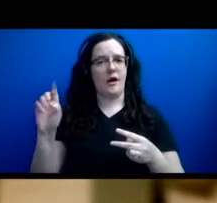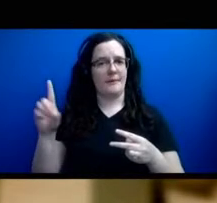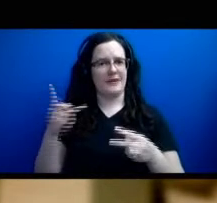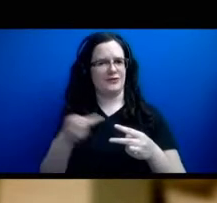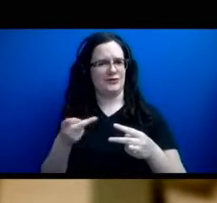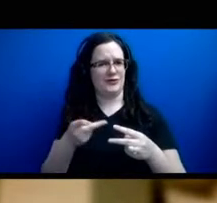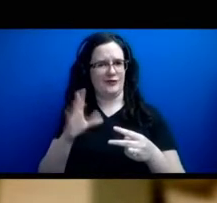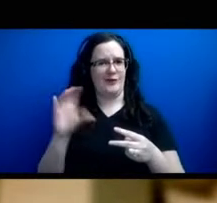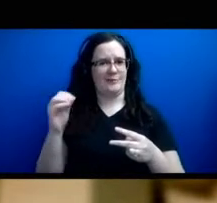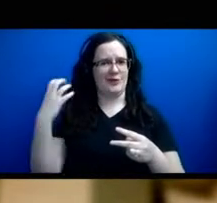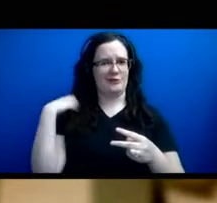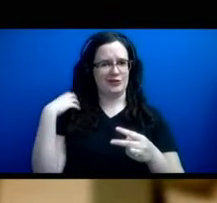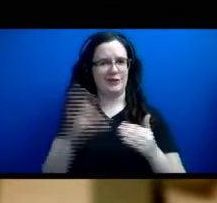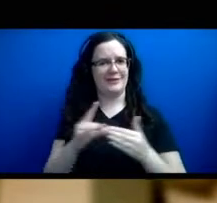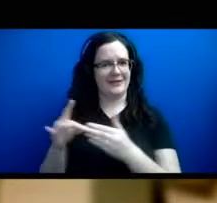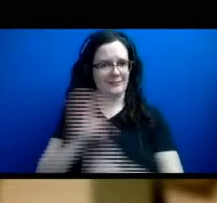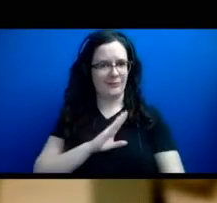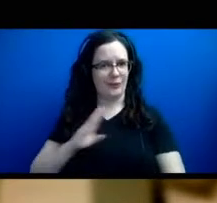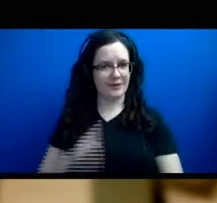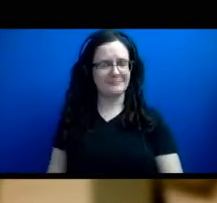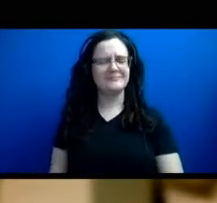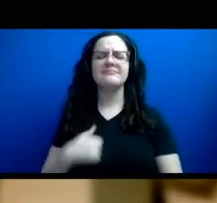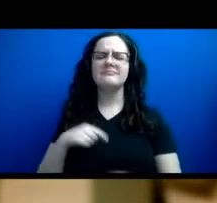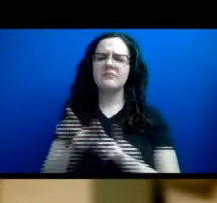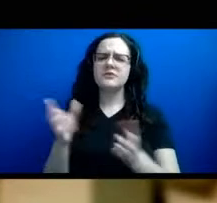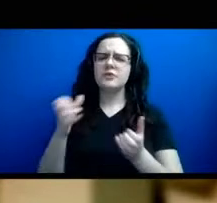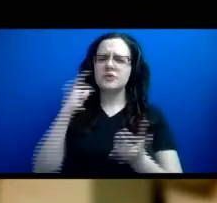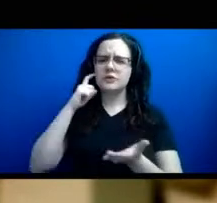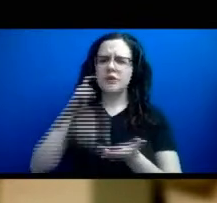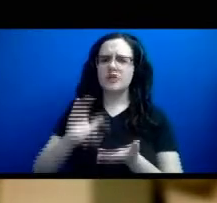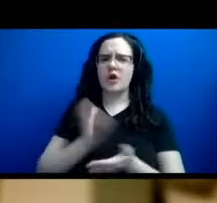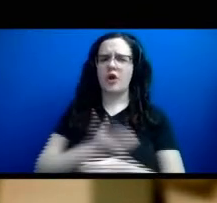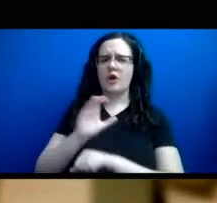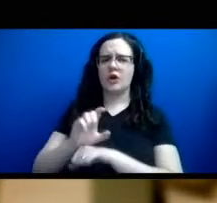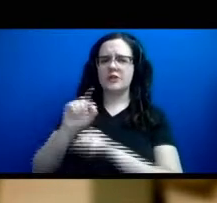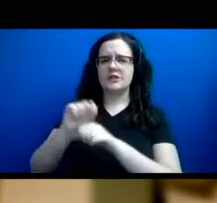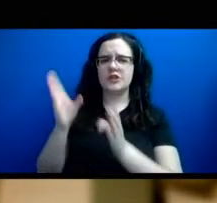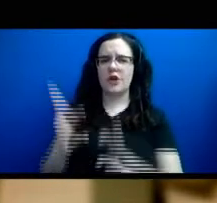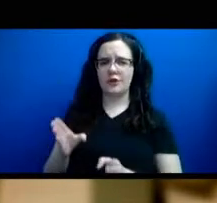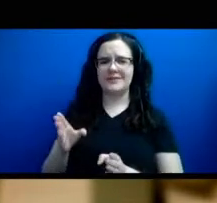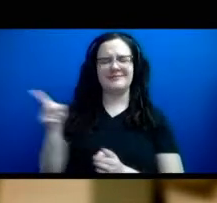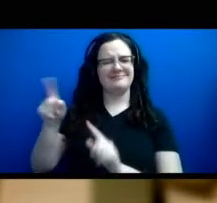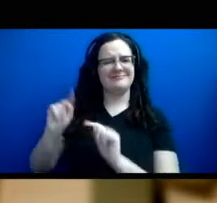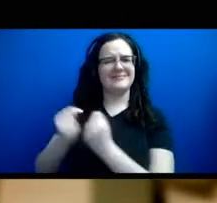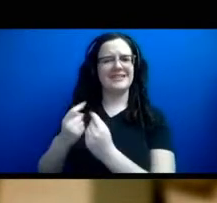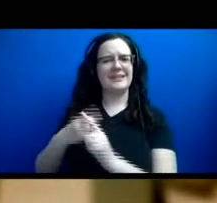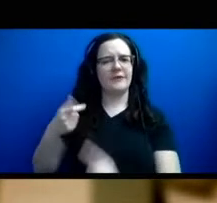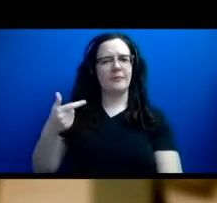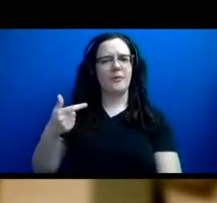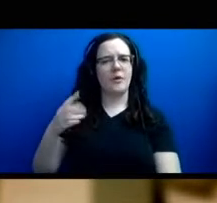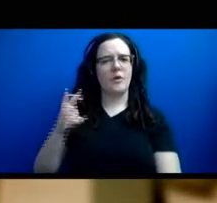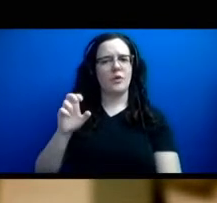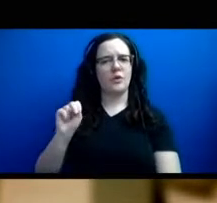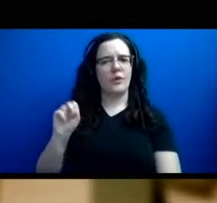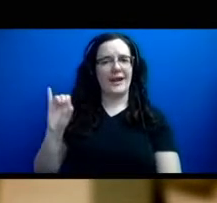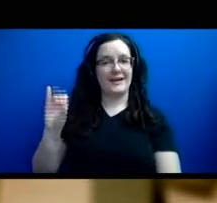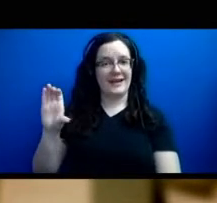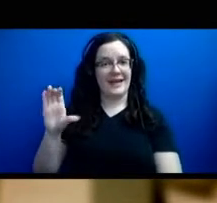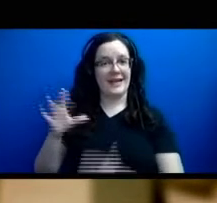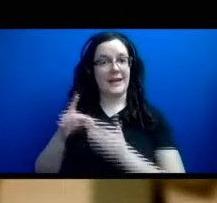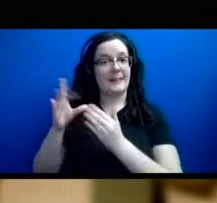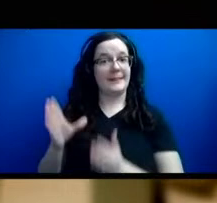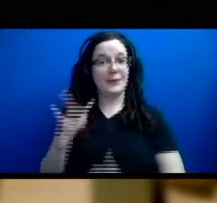And I also want to acknowledge our consultants in this work, the team from Gwen Inc., led by Gwen